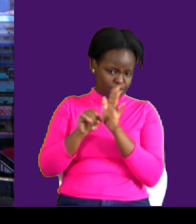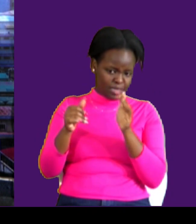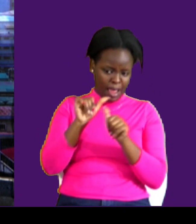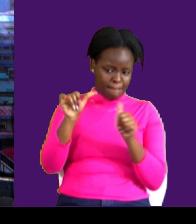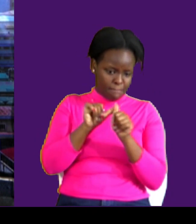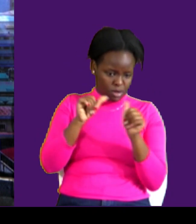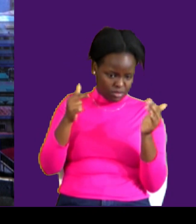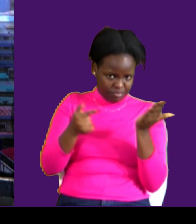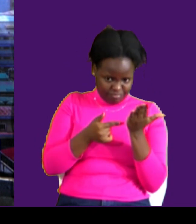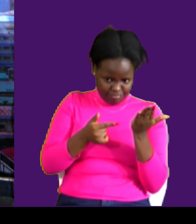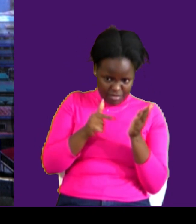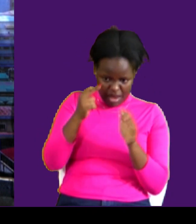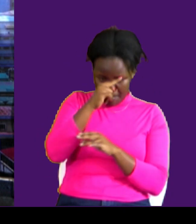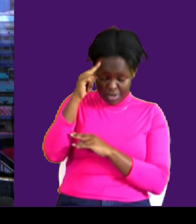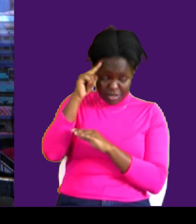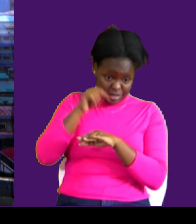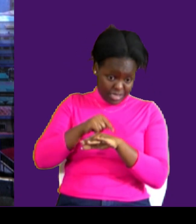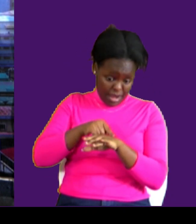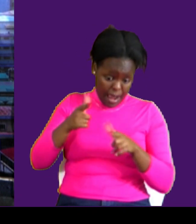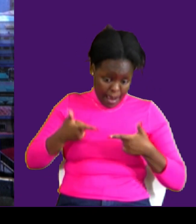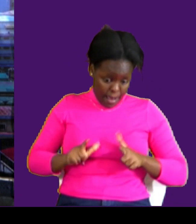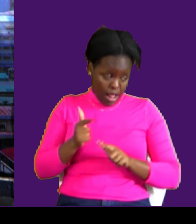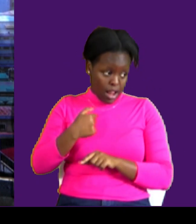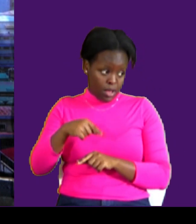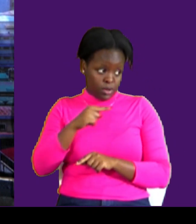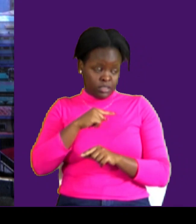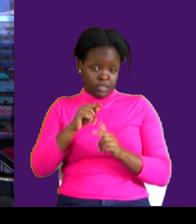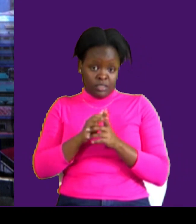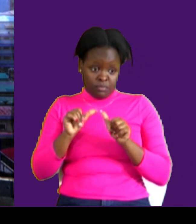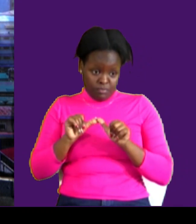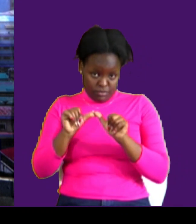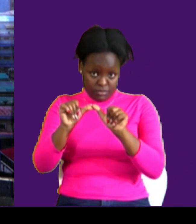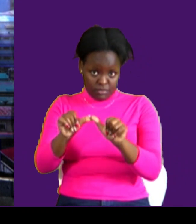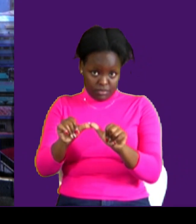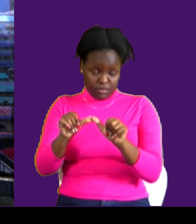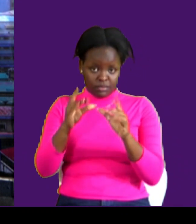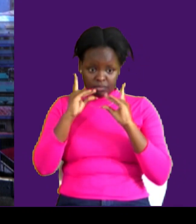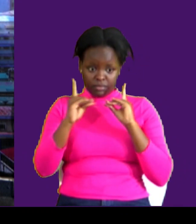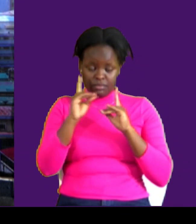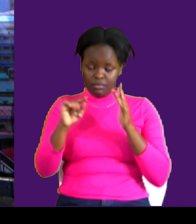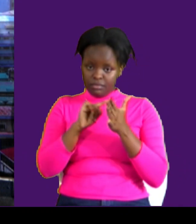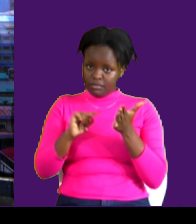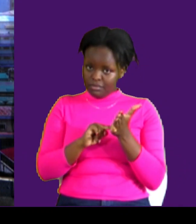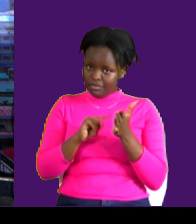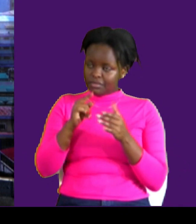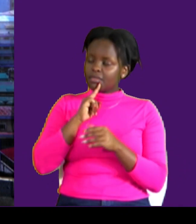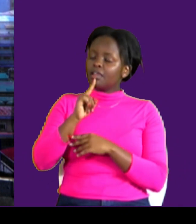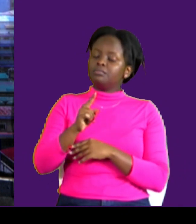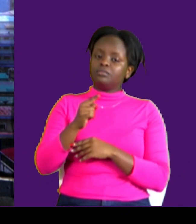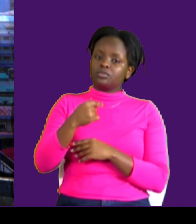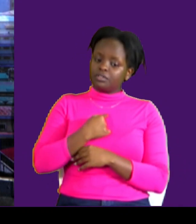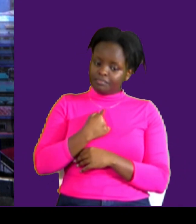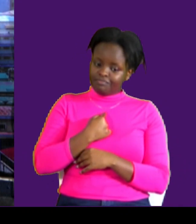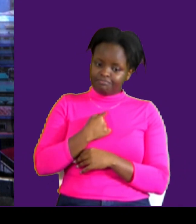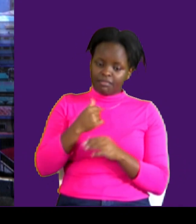and just because time did not allow us to continue with this discussion, but I'm sure